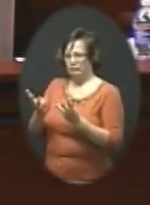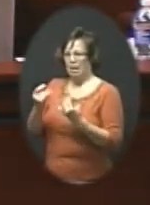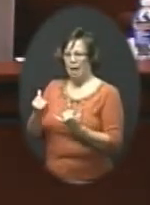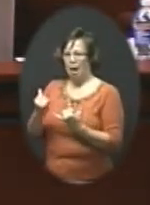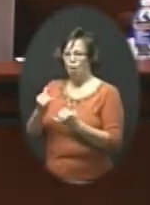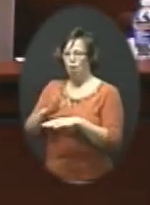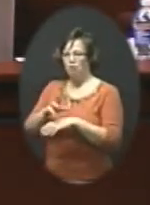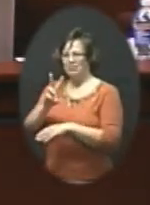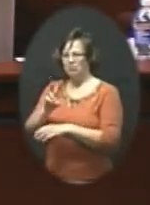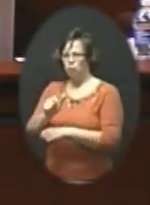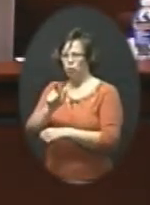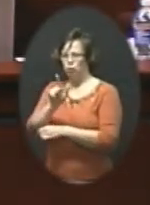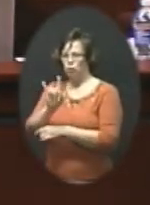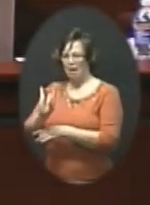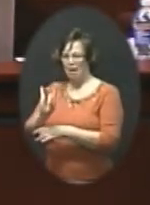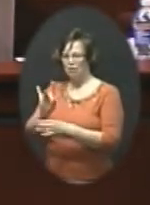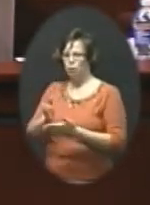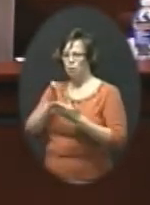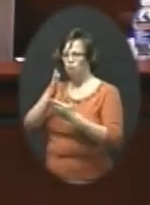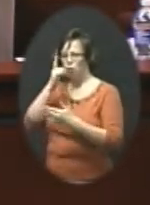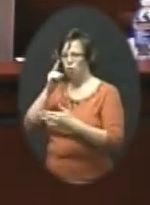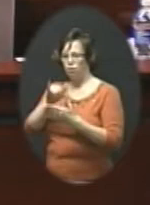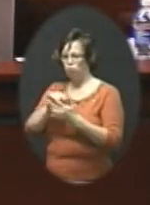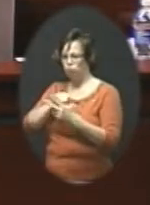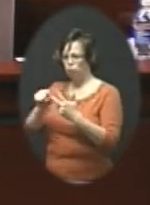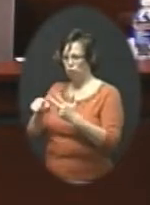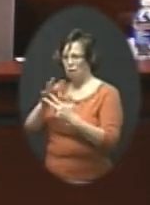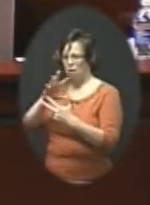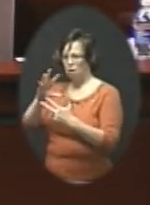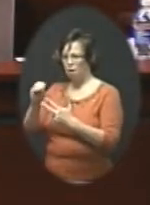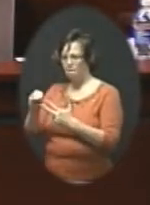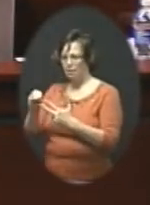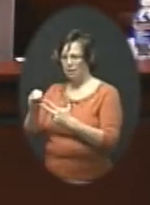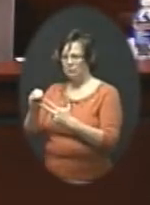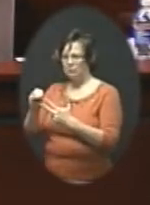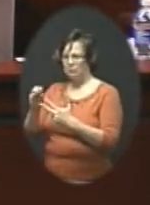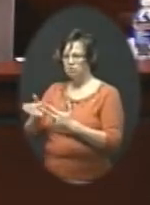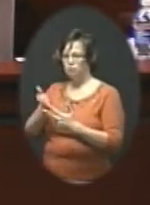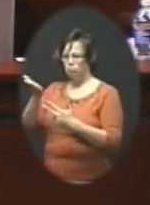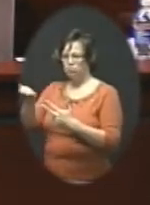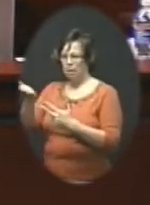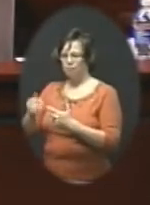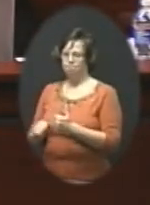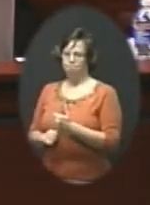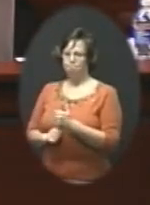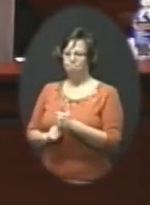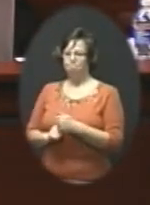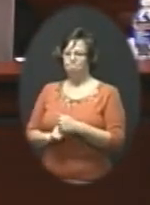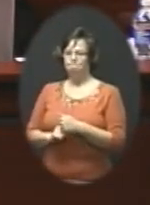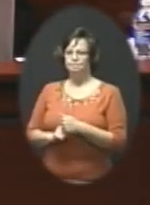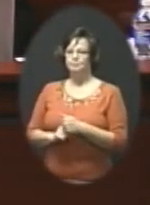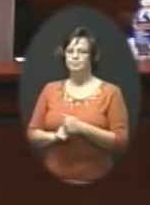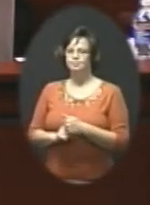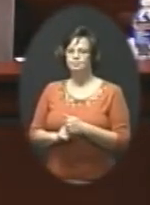on 6.28, the recommendation would be for those three companies as presented.